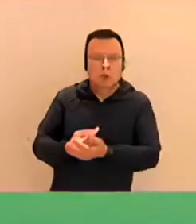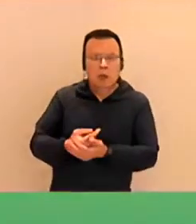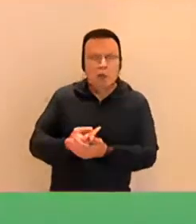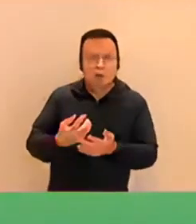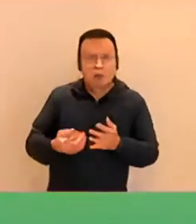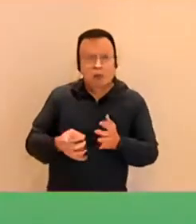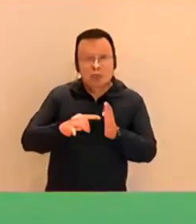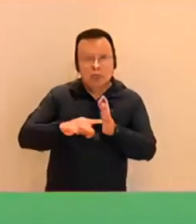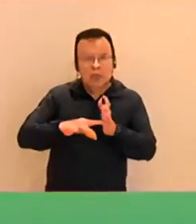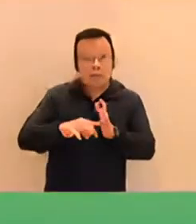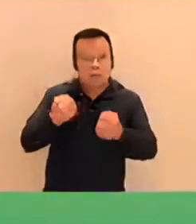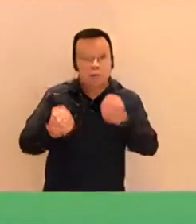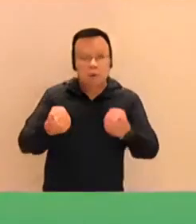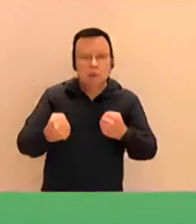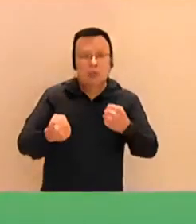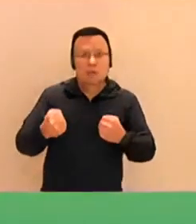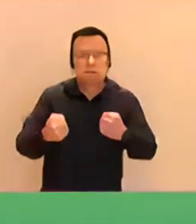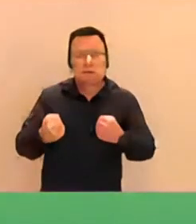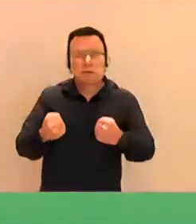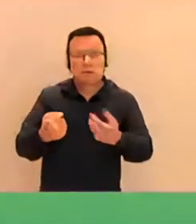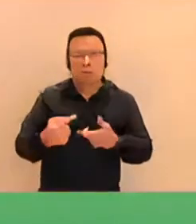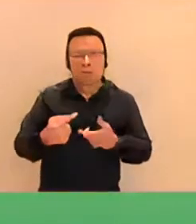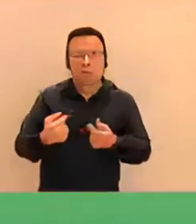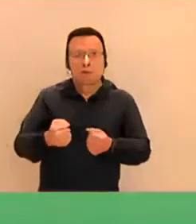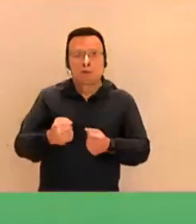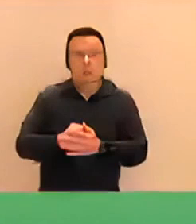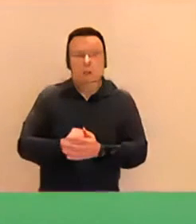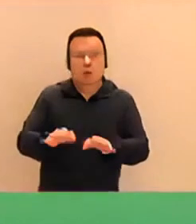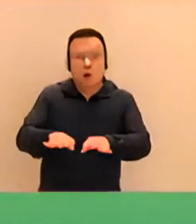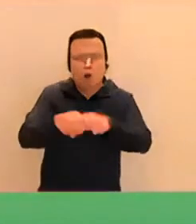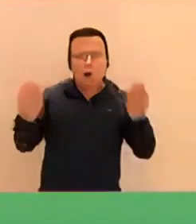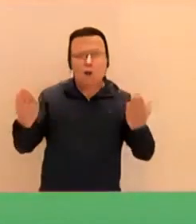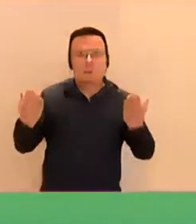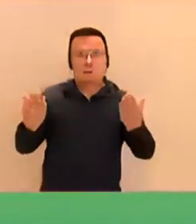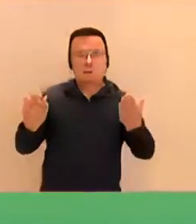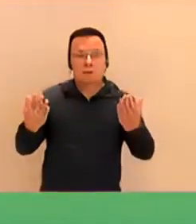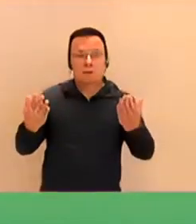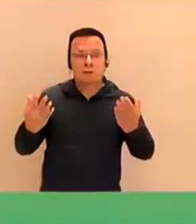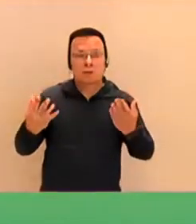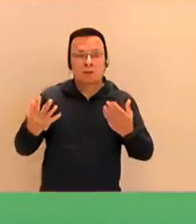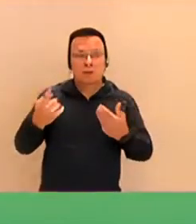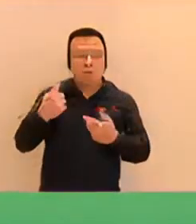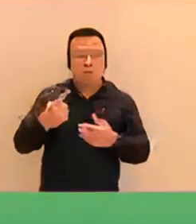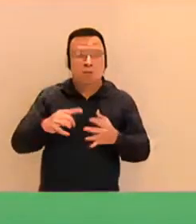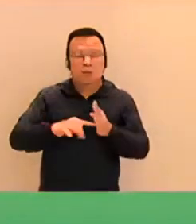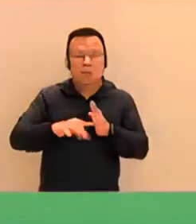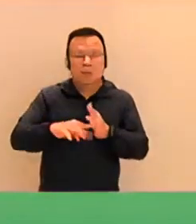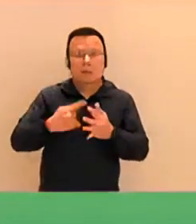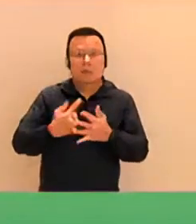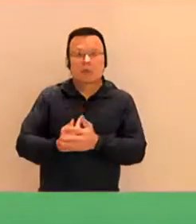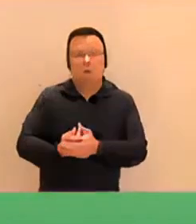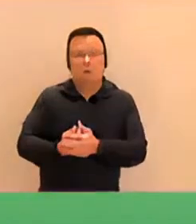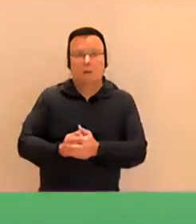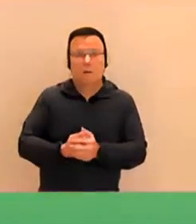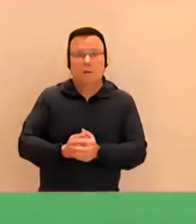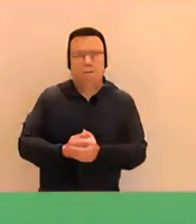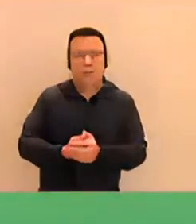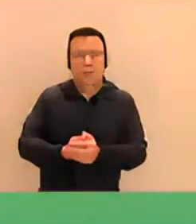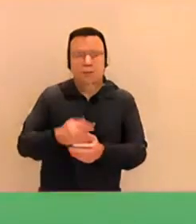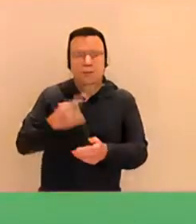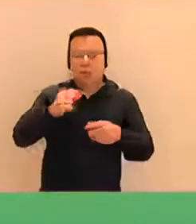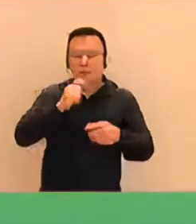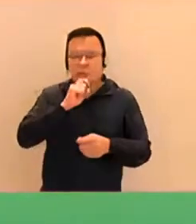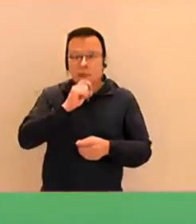gateway for electricity storage. And after that, we can also have DC, replace some part of